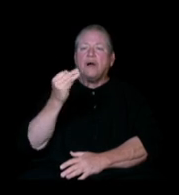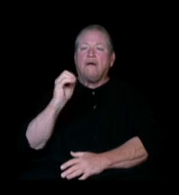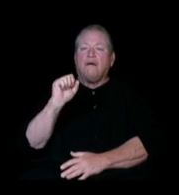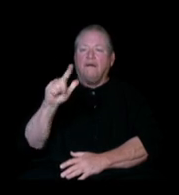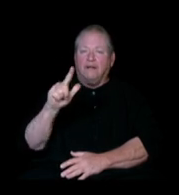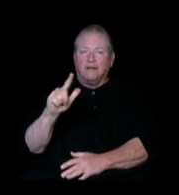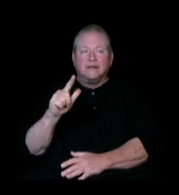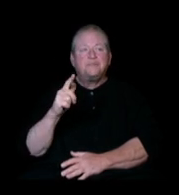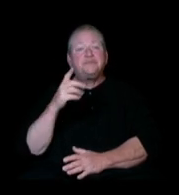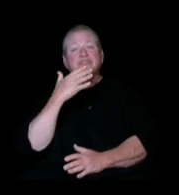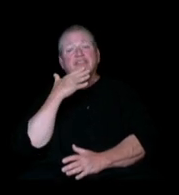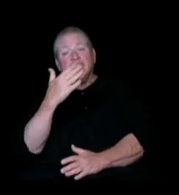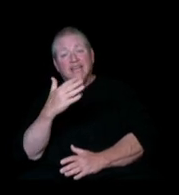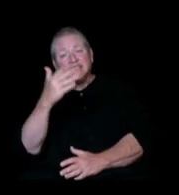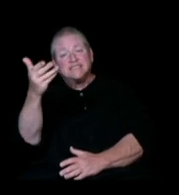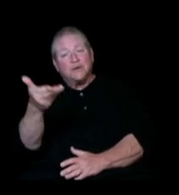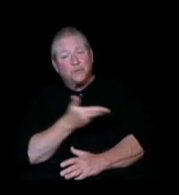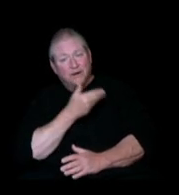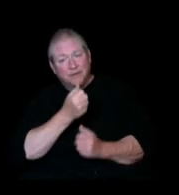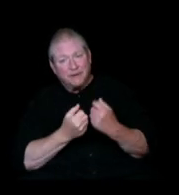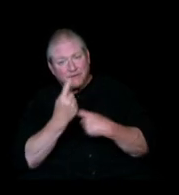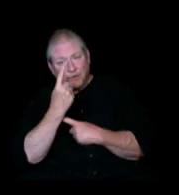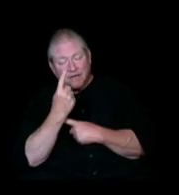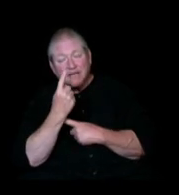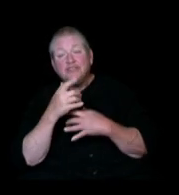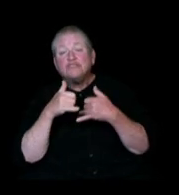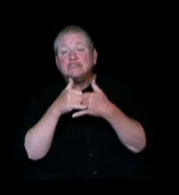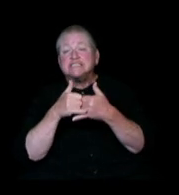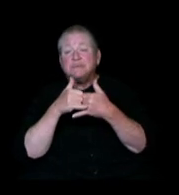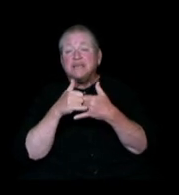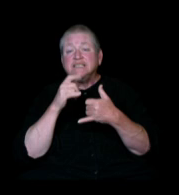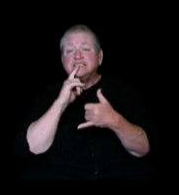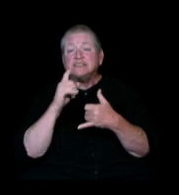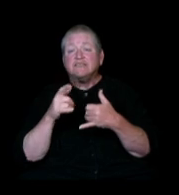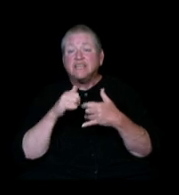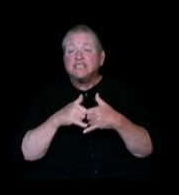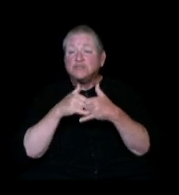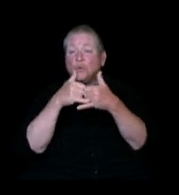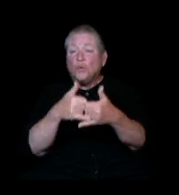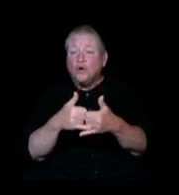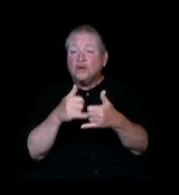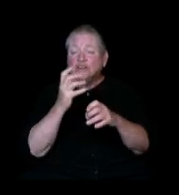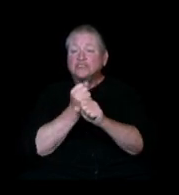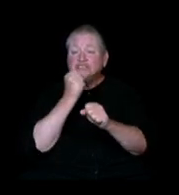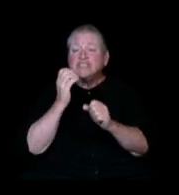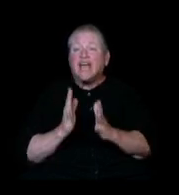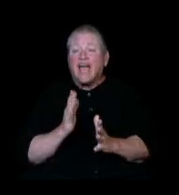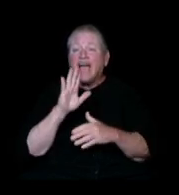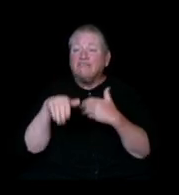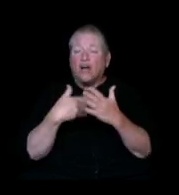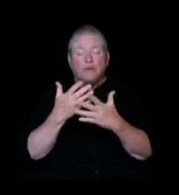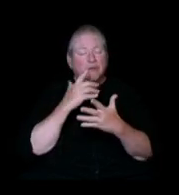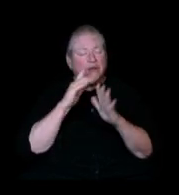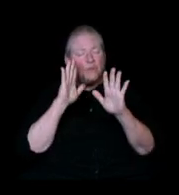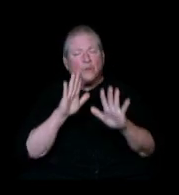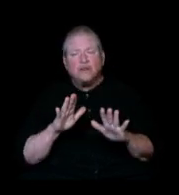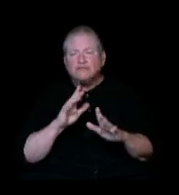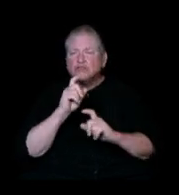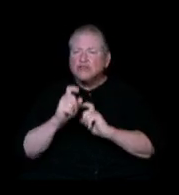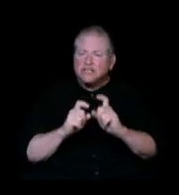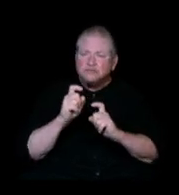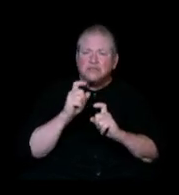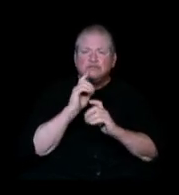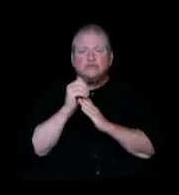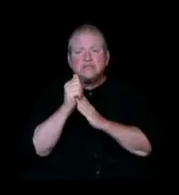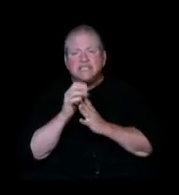good morning, everyone. The recipients of these awards have all made important contributions to Western as leaders, innovators,